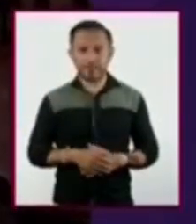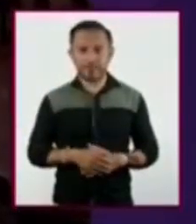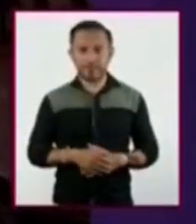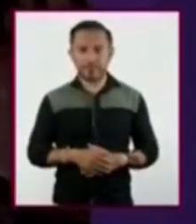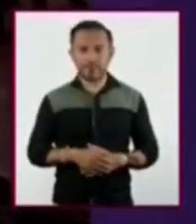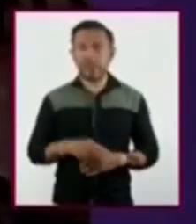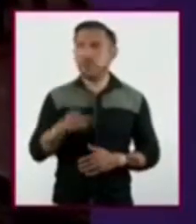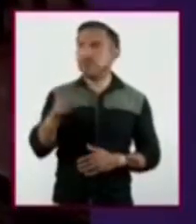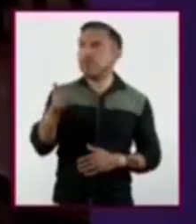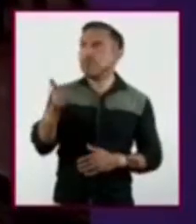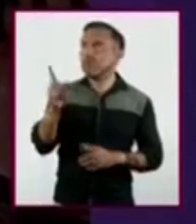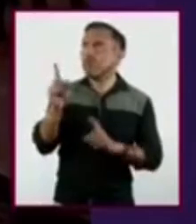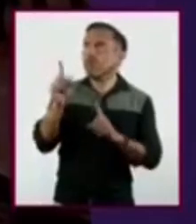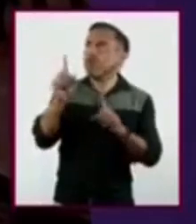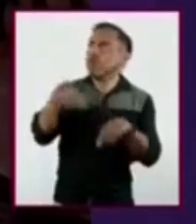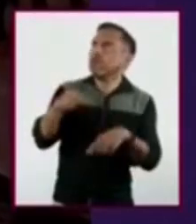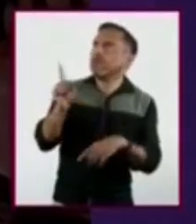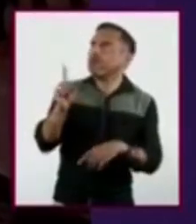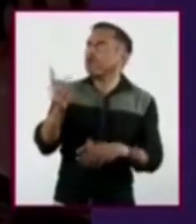Where are you going?